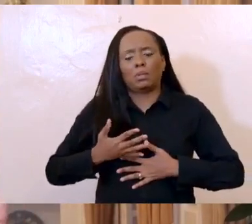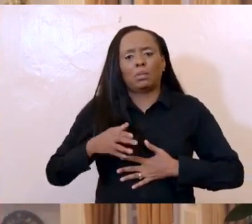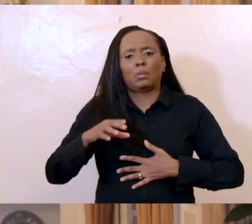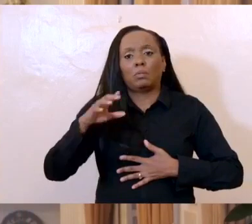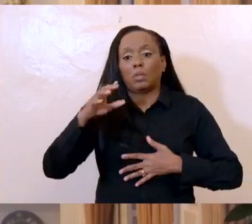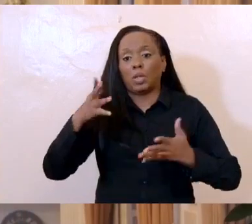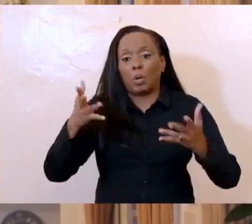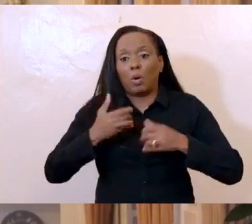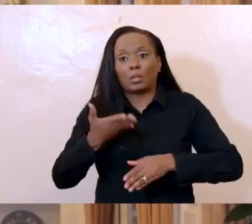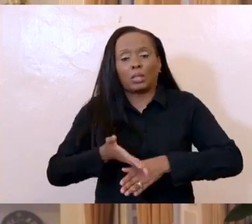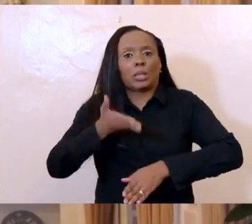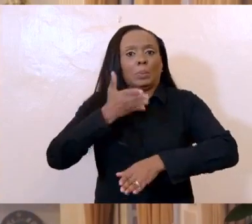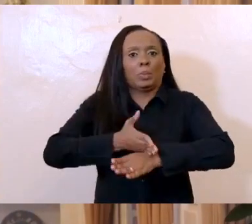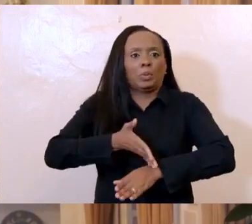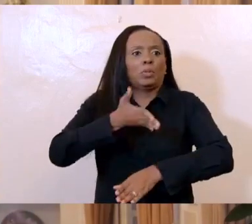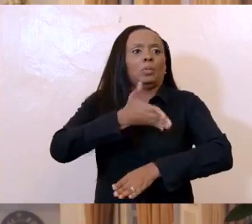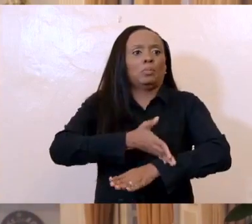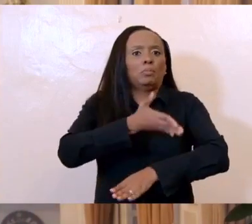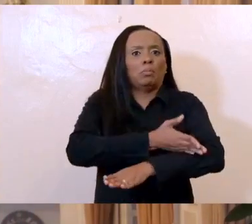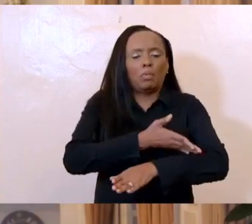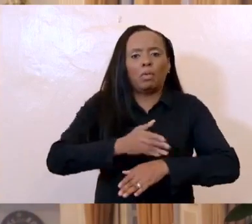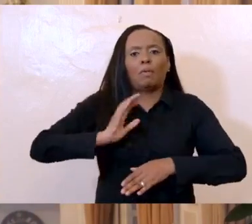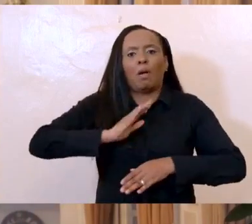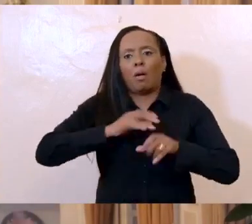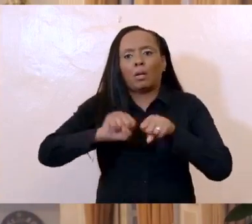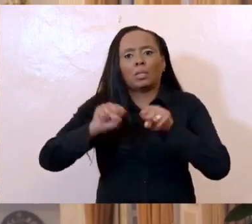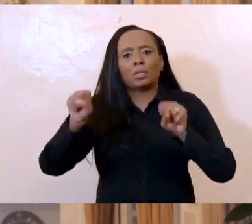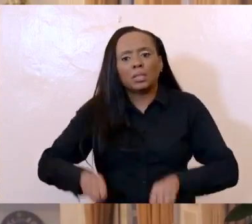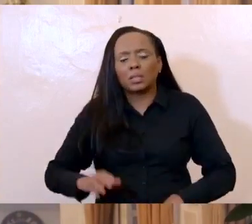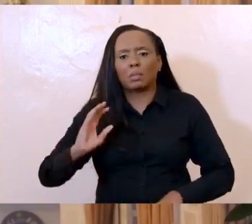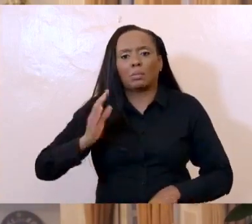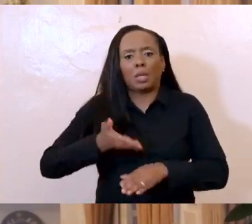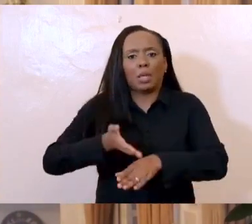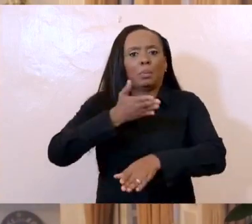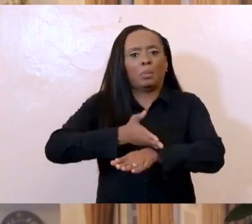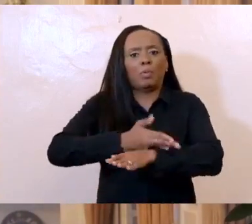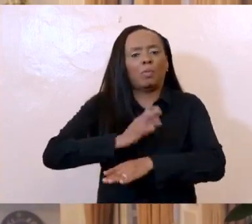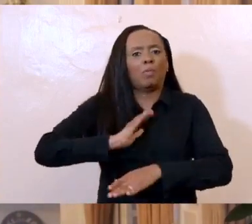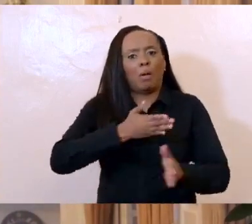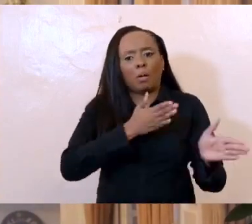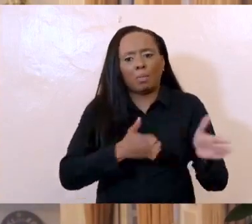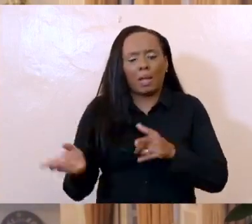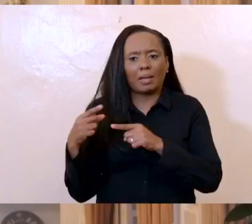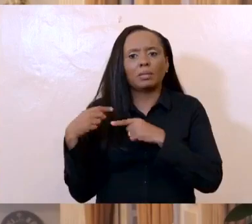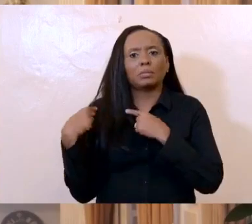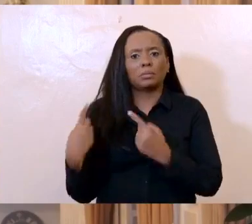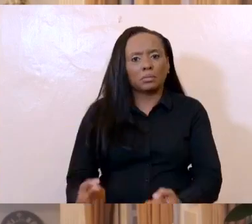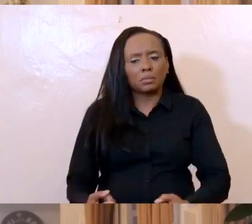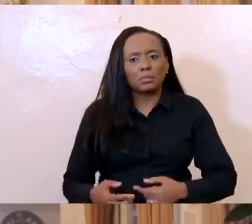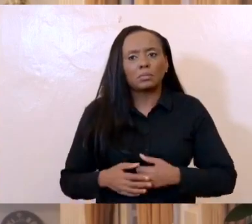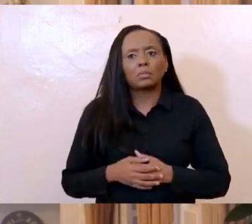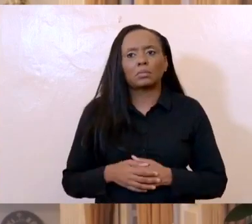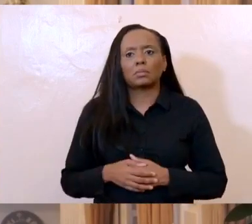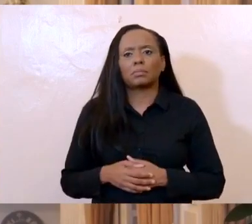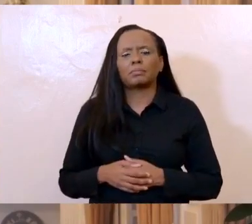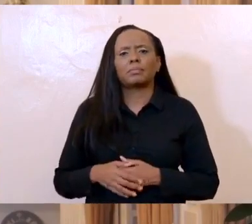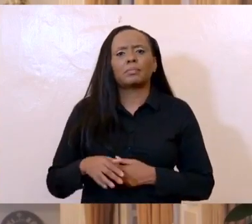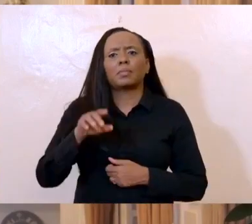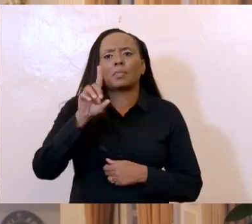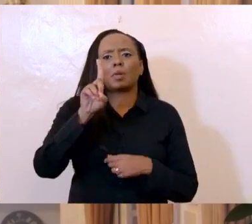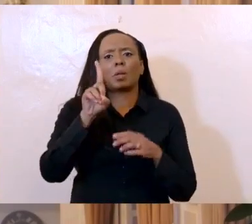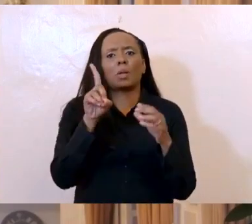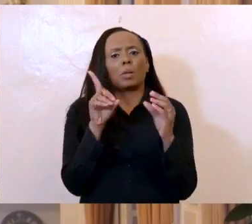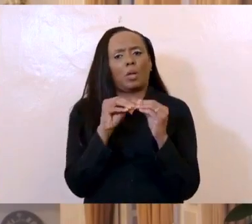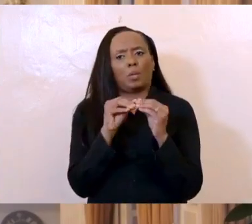we are doing in accordance with the plan that we have based on where we are at this point in time. I have one more question for you